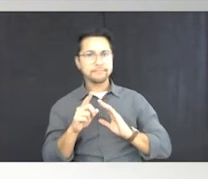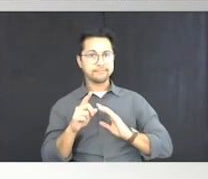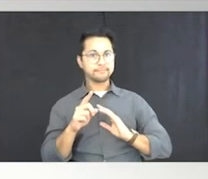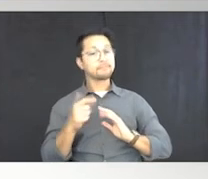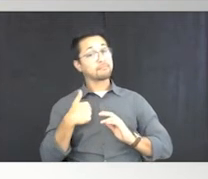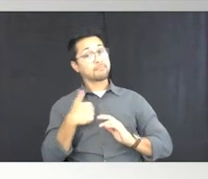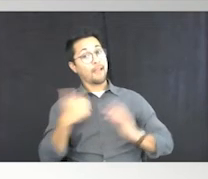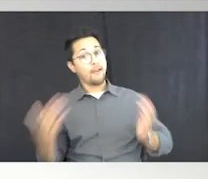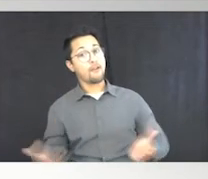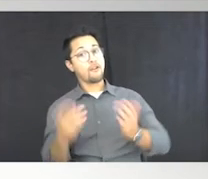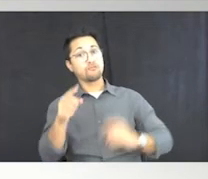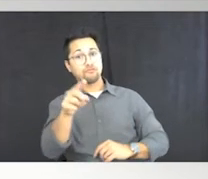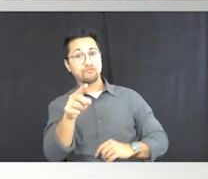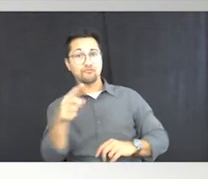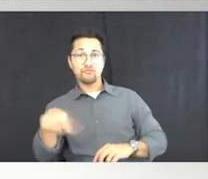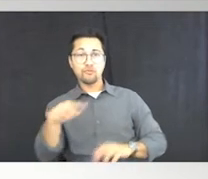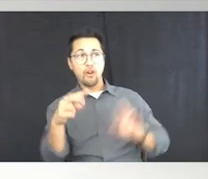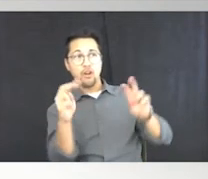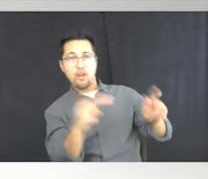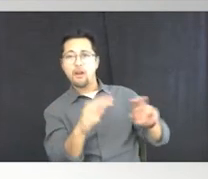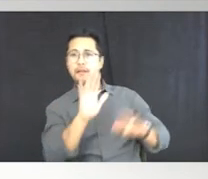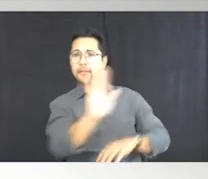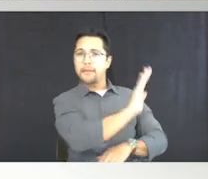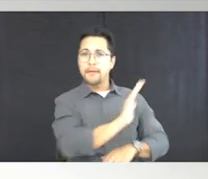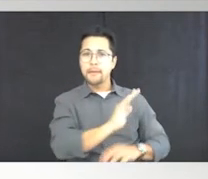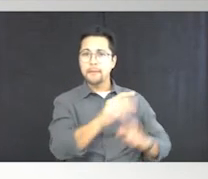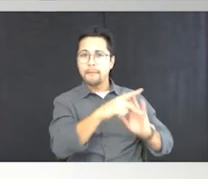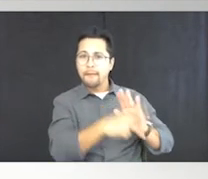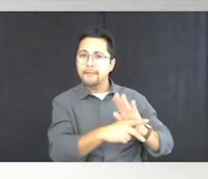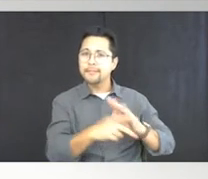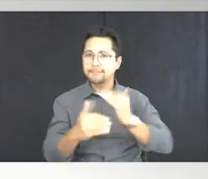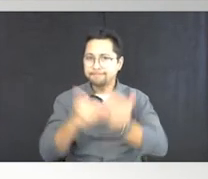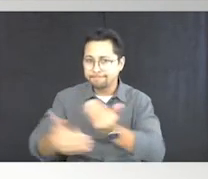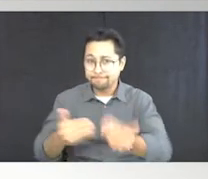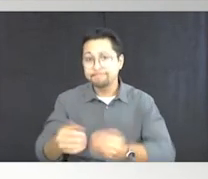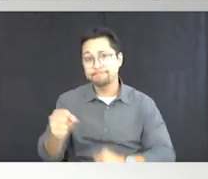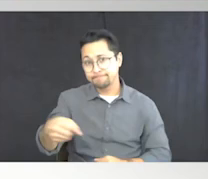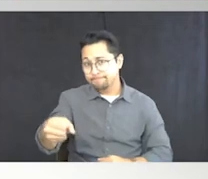I encourage you to look at their policies and procedures.